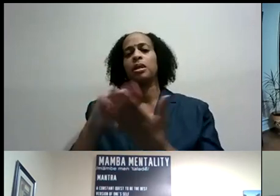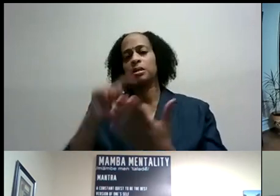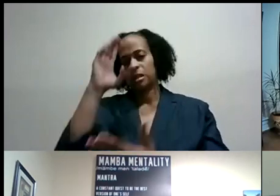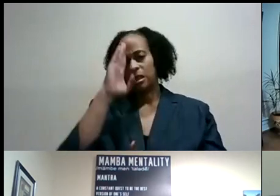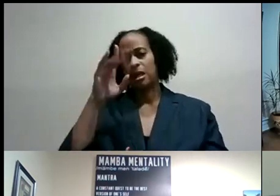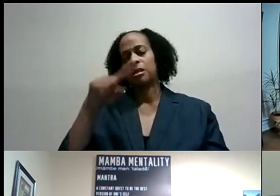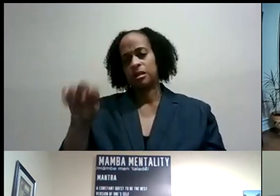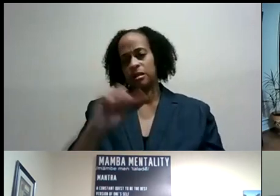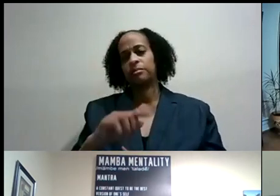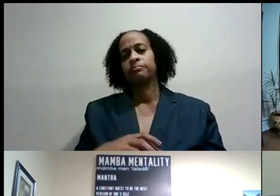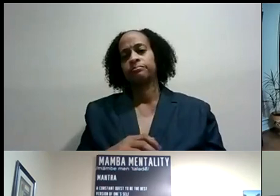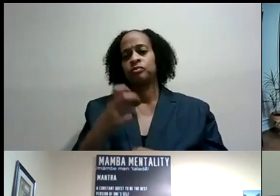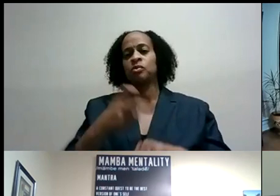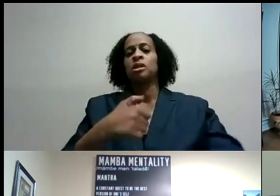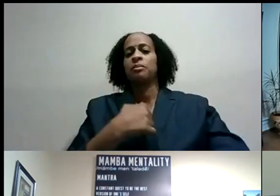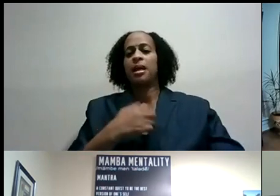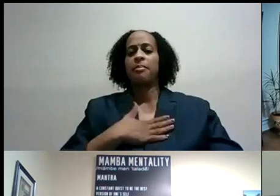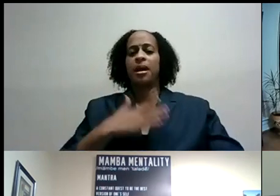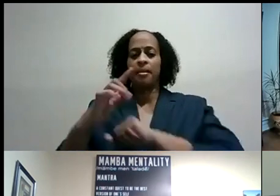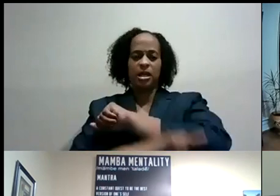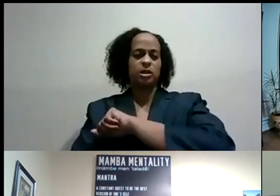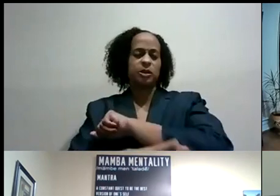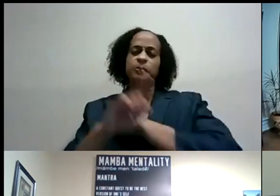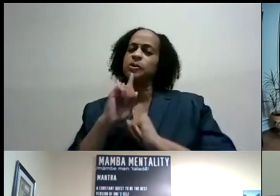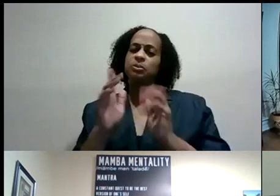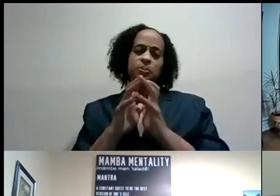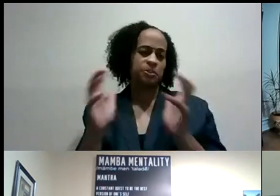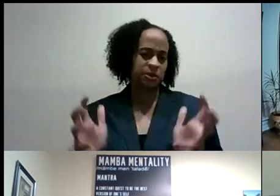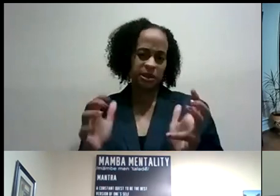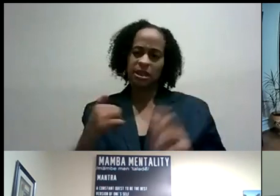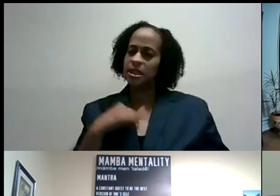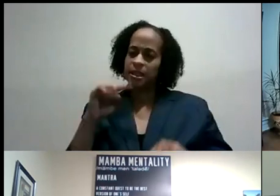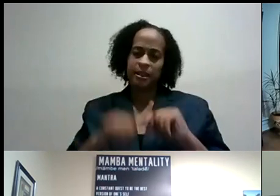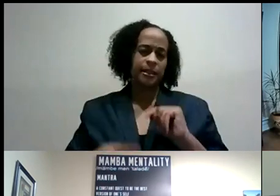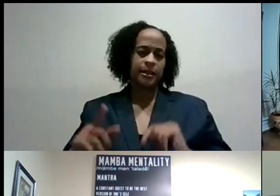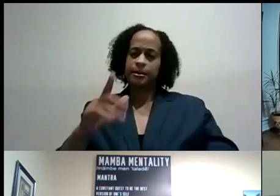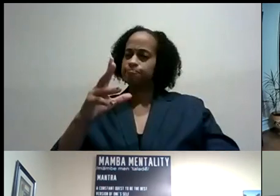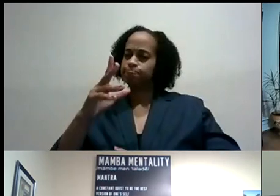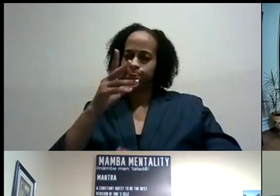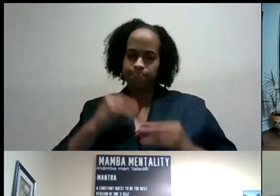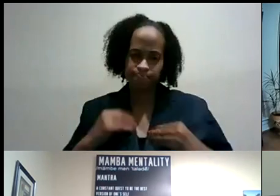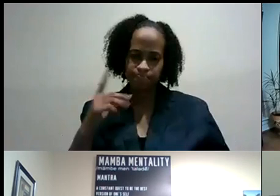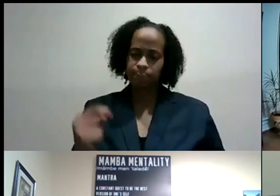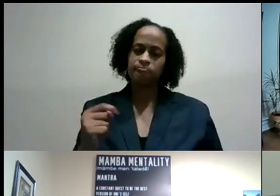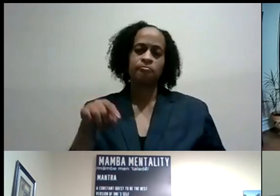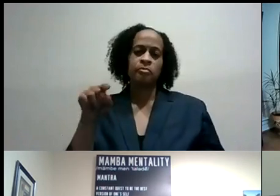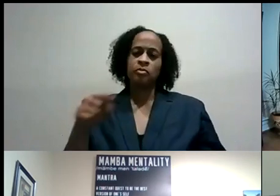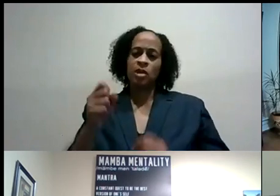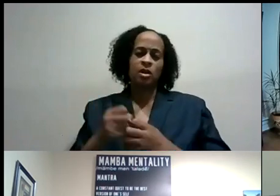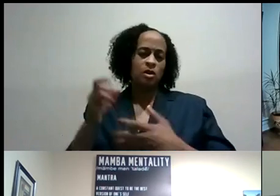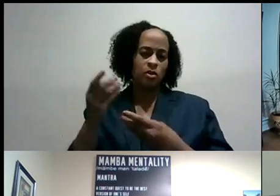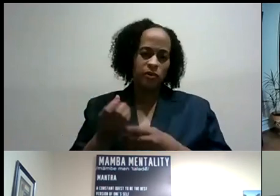me. He says, my punishment is too much. I can't take it. You have thrown me off the